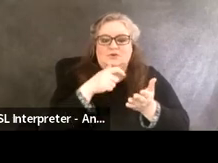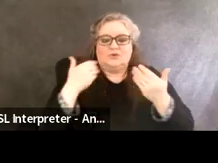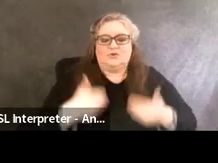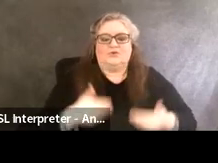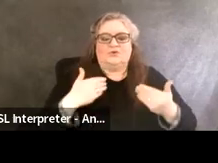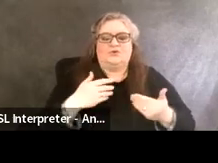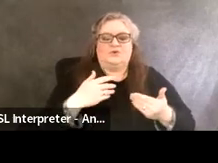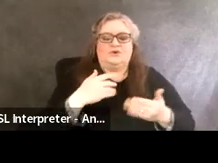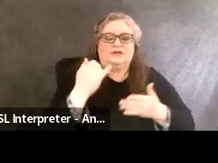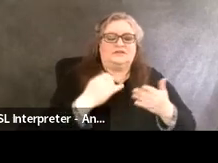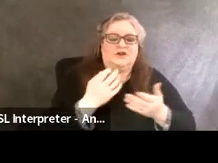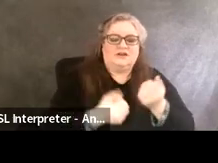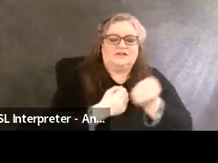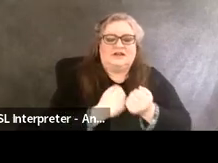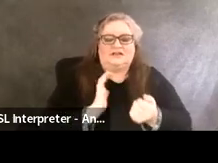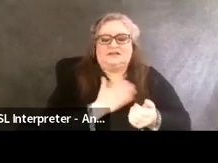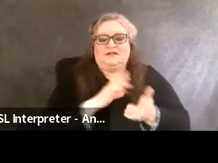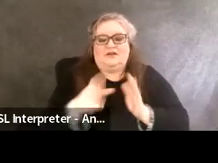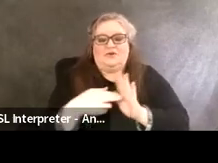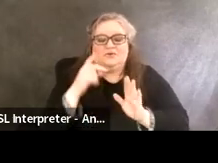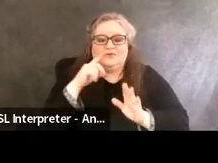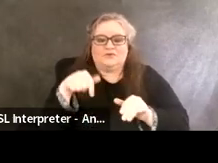as Arts Alliance and our role in this program.